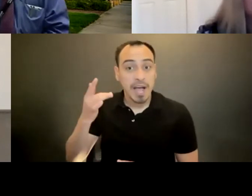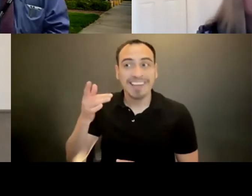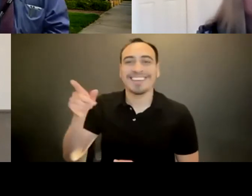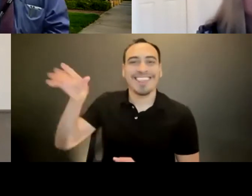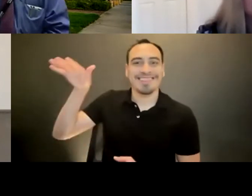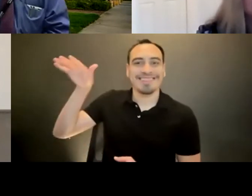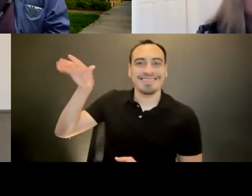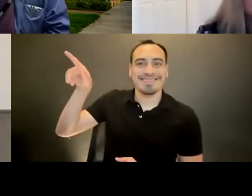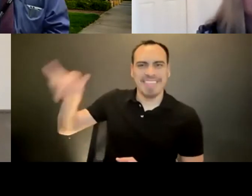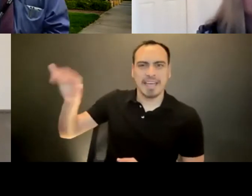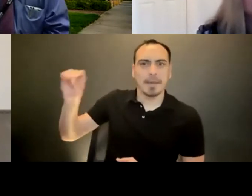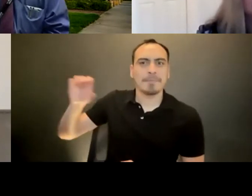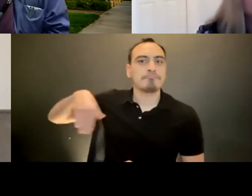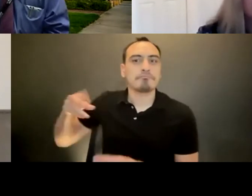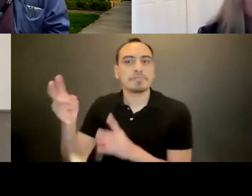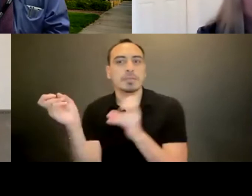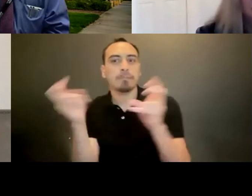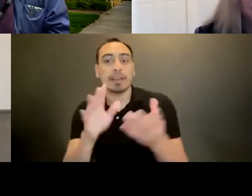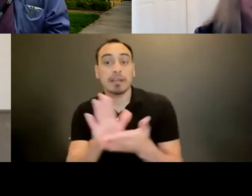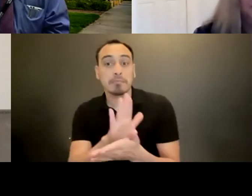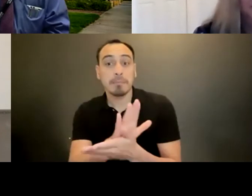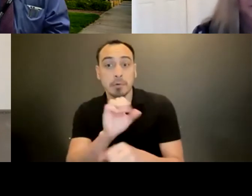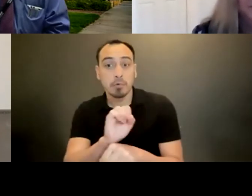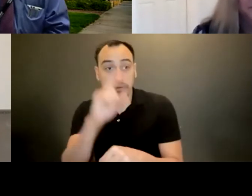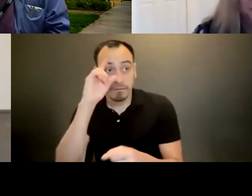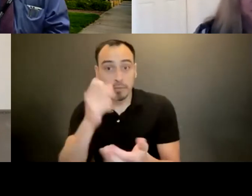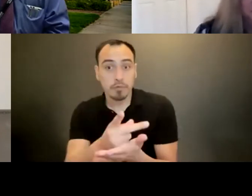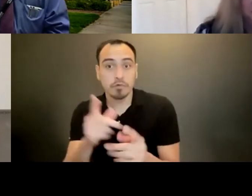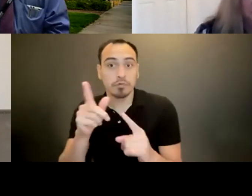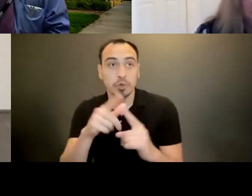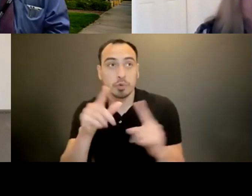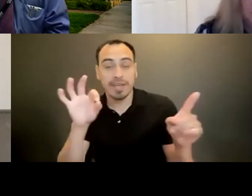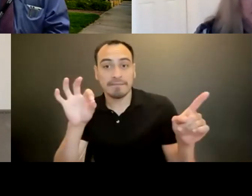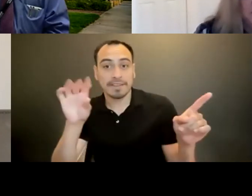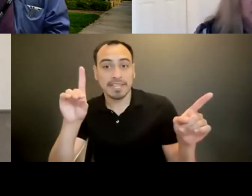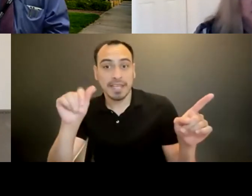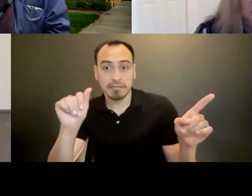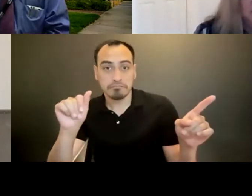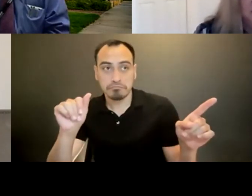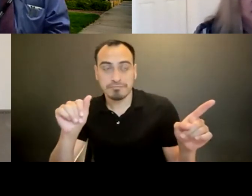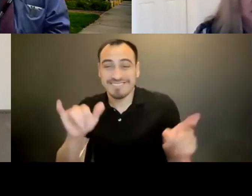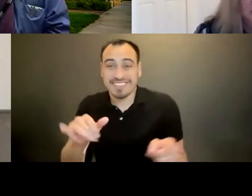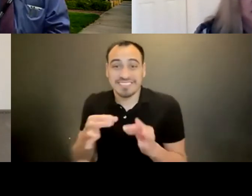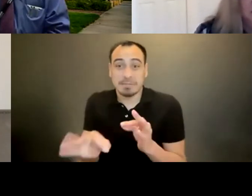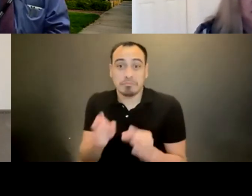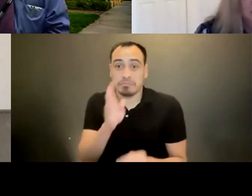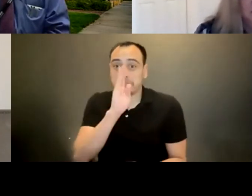paperwork yet to the FDA to get approval. So that's a simple answer.